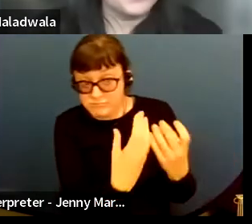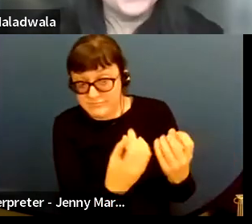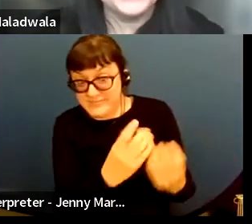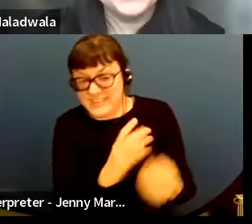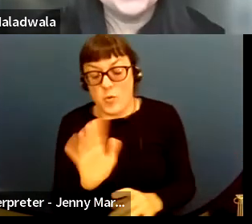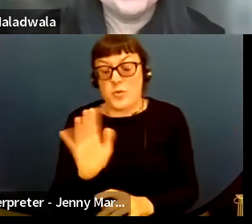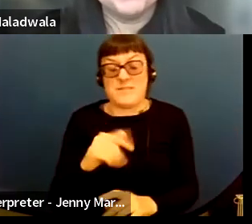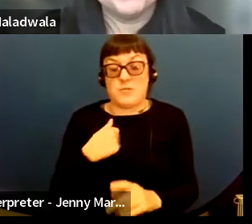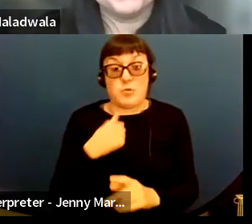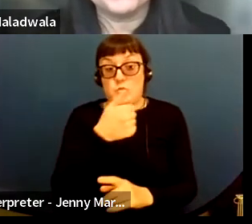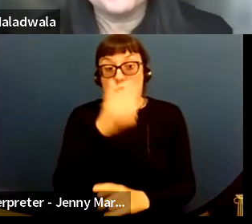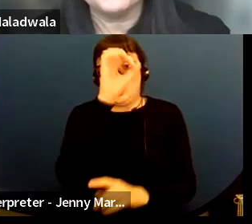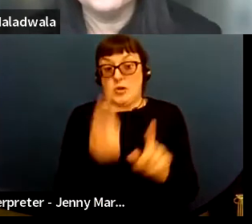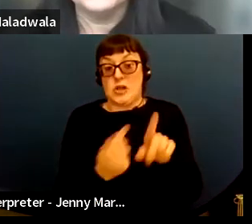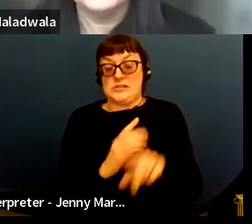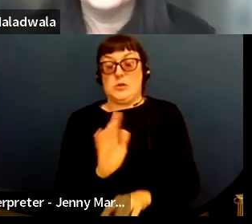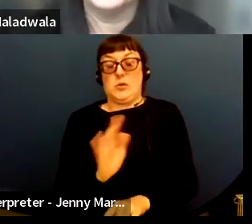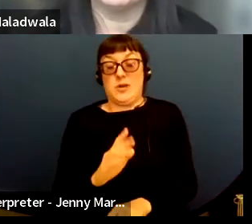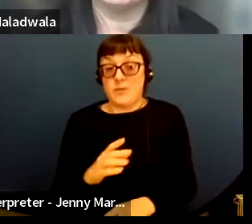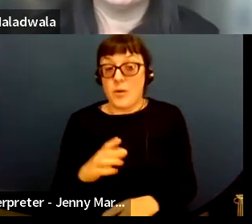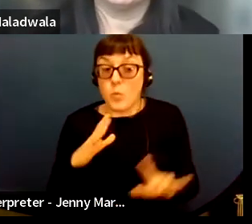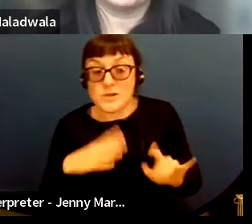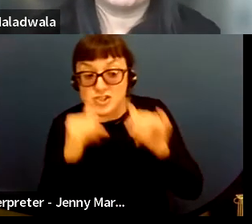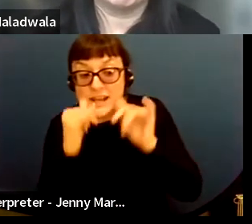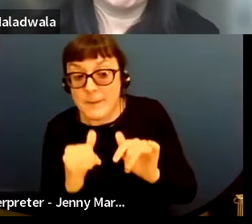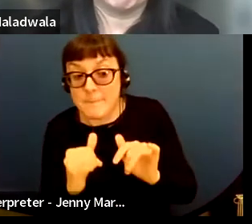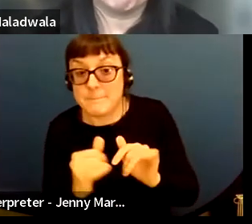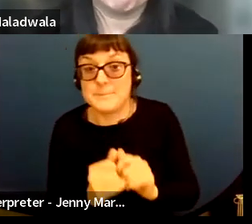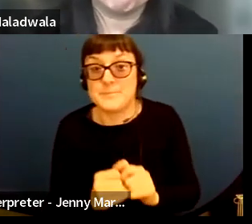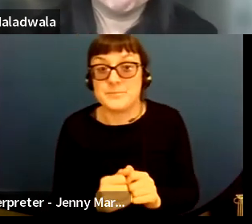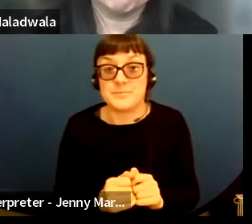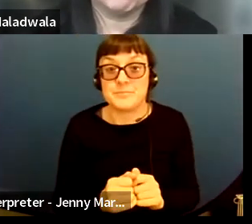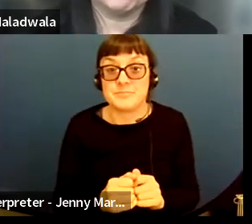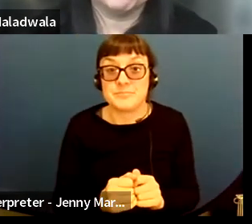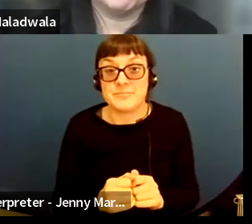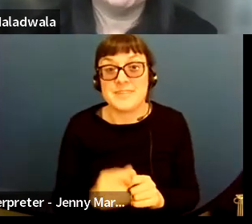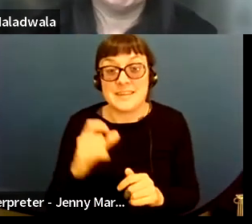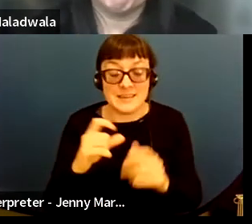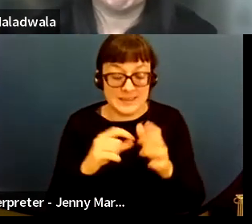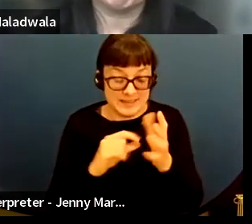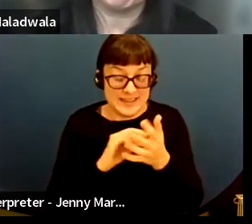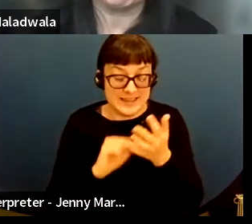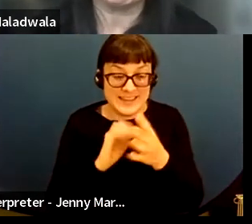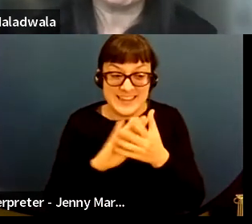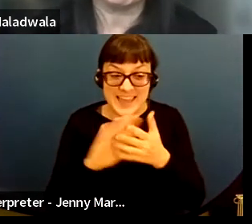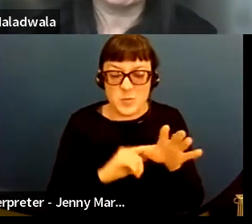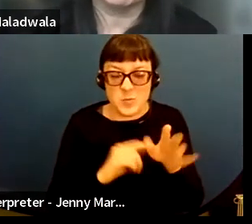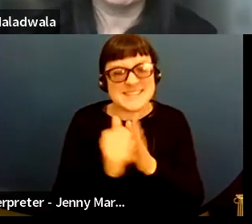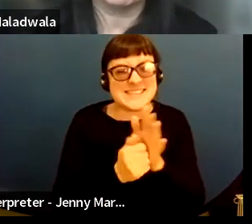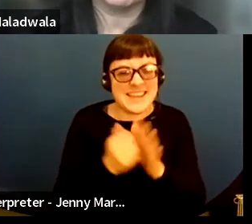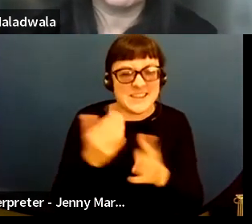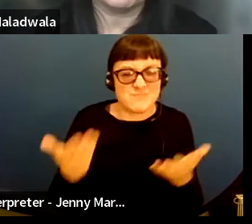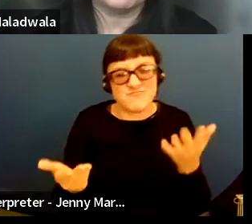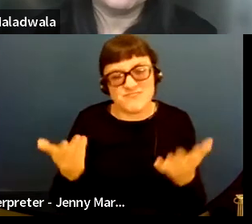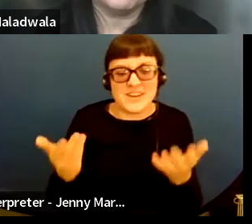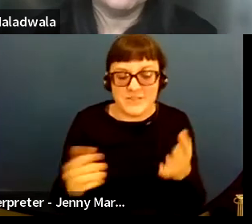I was going to, yeah, okay, then I was just going to check. I was just going to say that skills are relative, and I think Braille is very